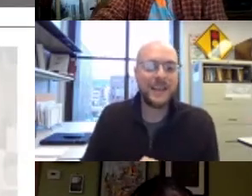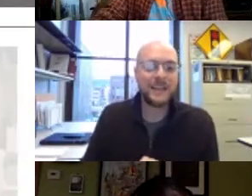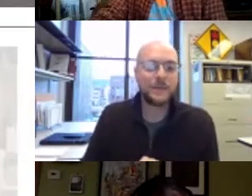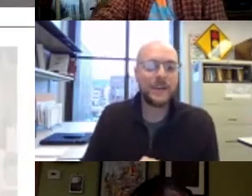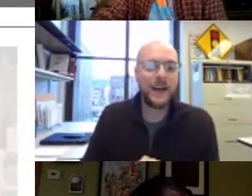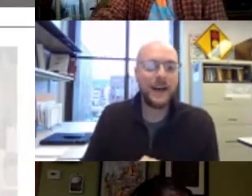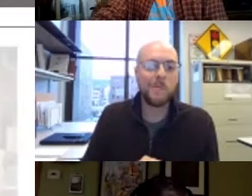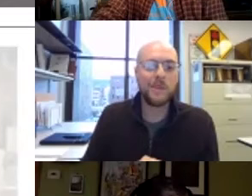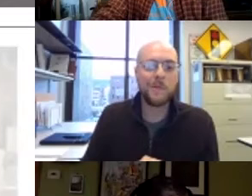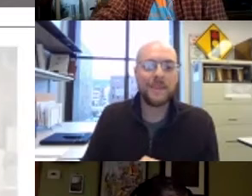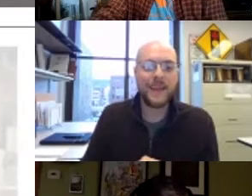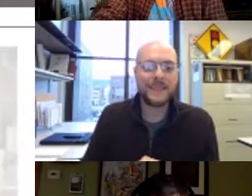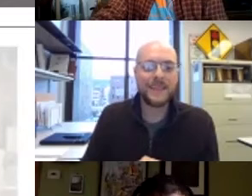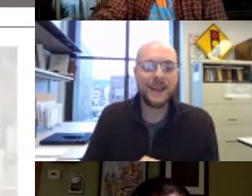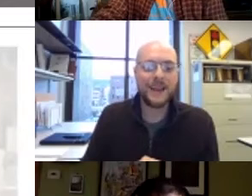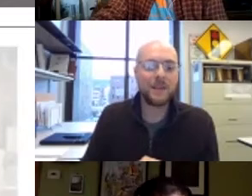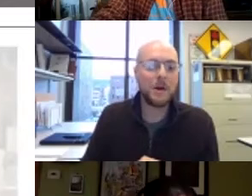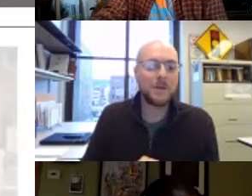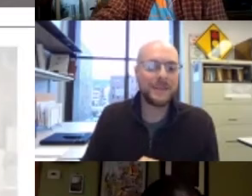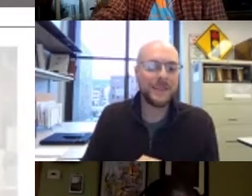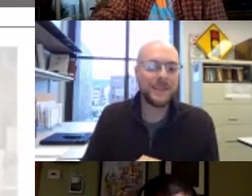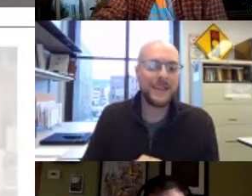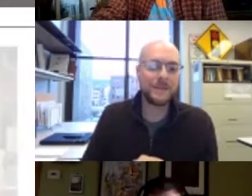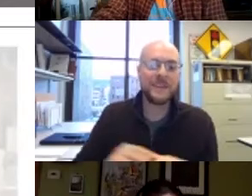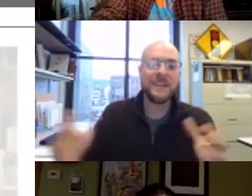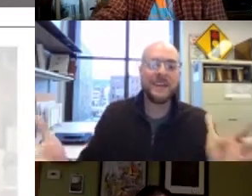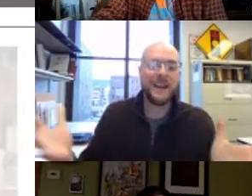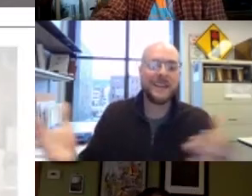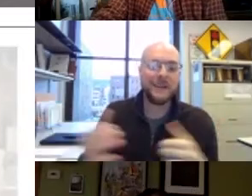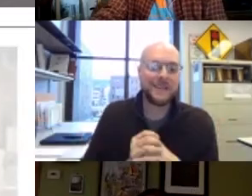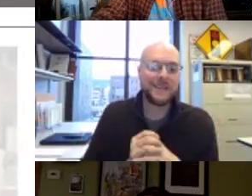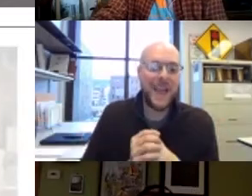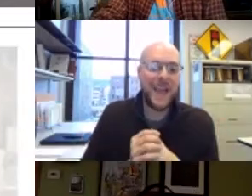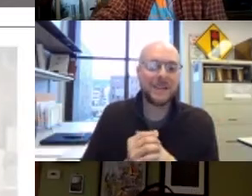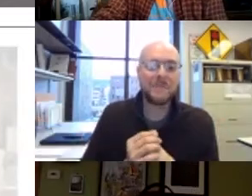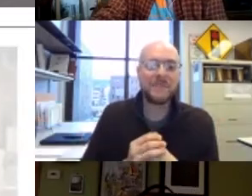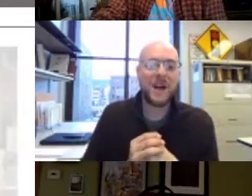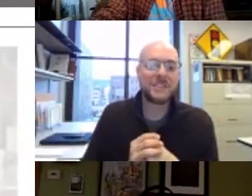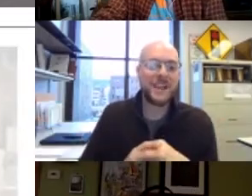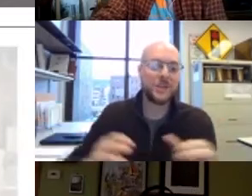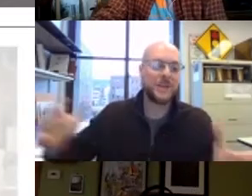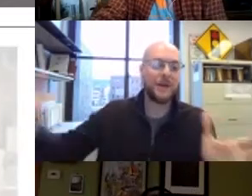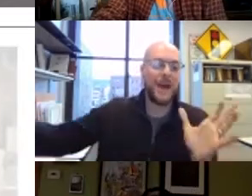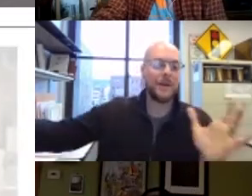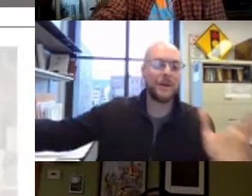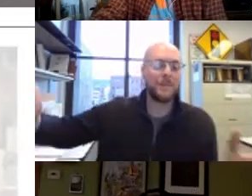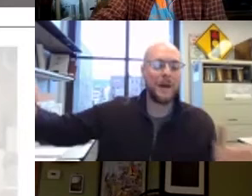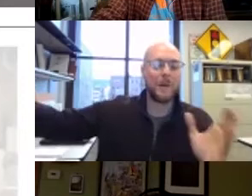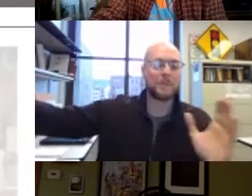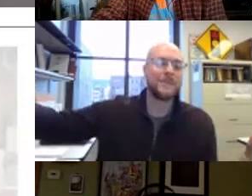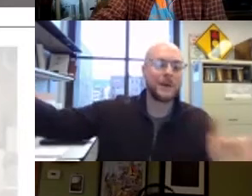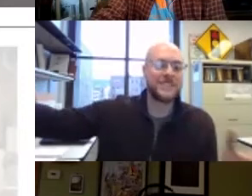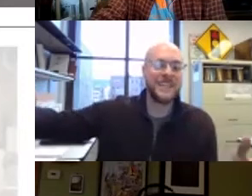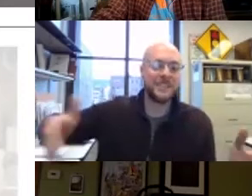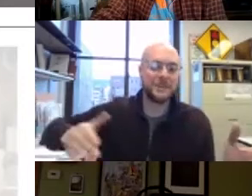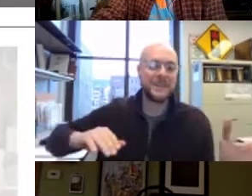know, as a Northsider myself, I'm well aware that I'm not alone in kind of having a bit of consternation about what